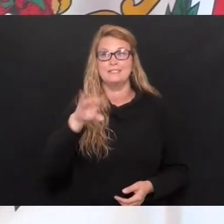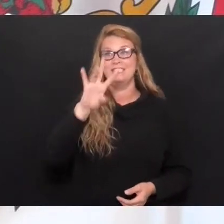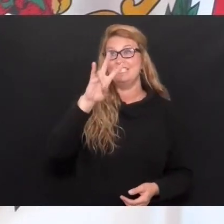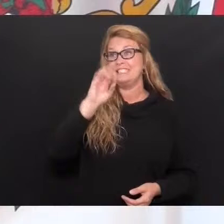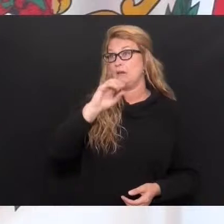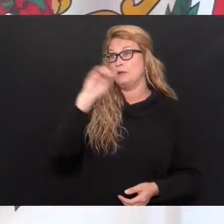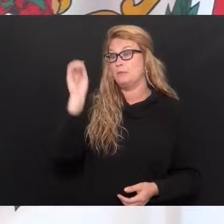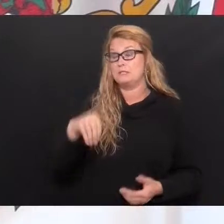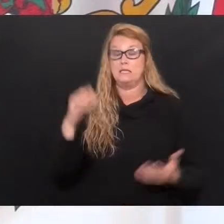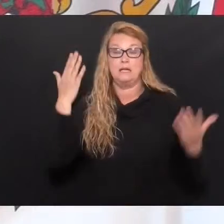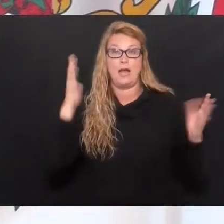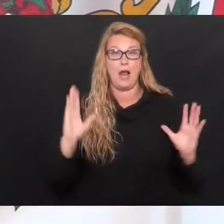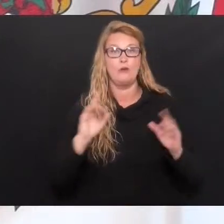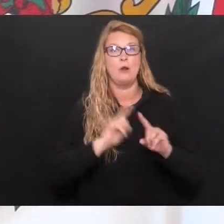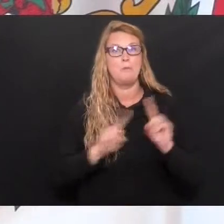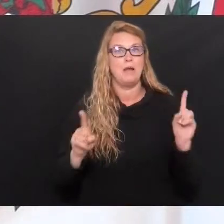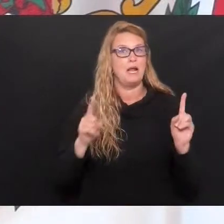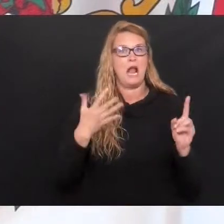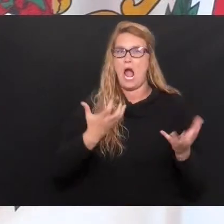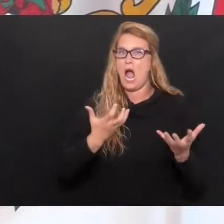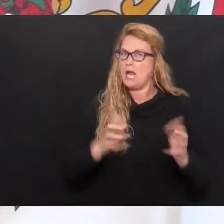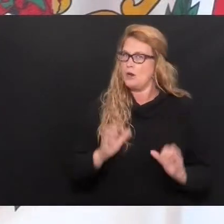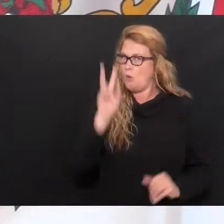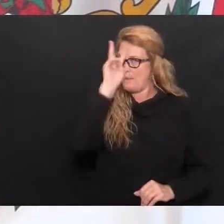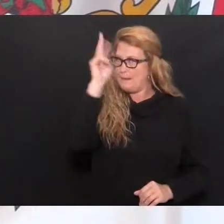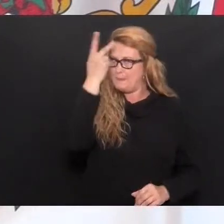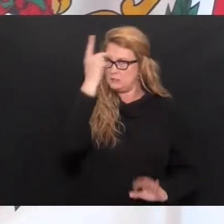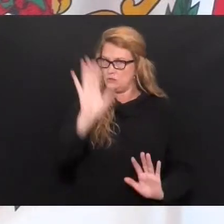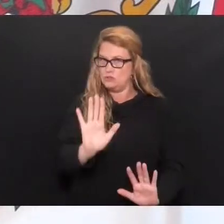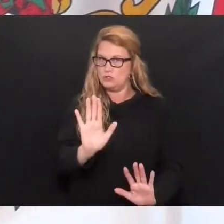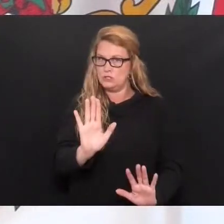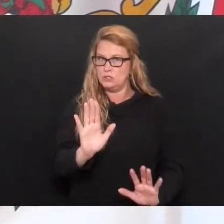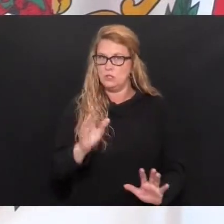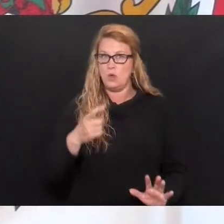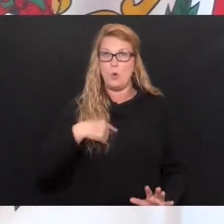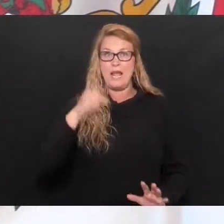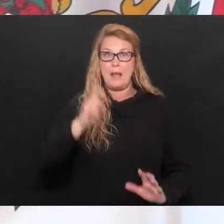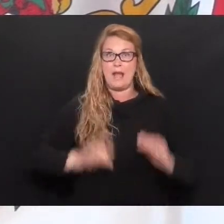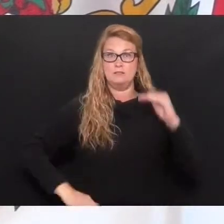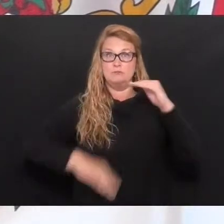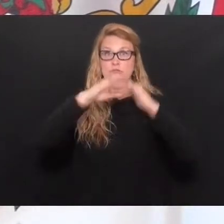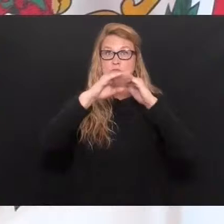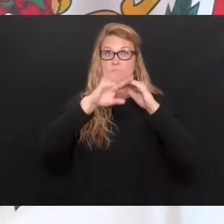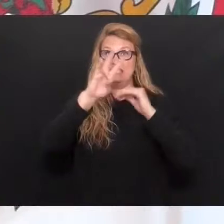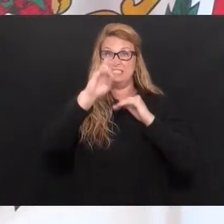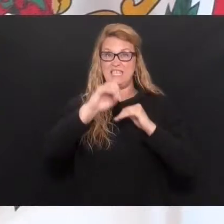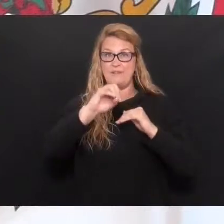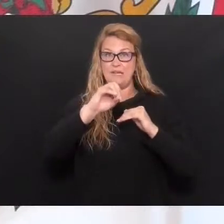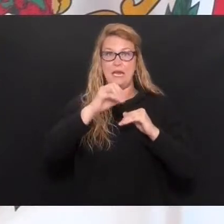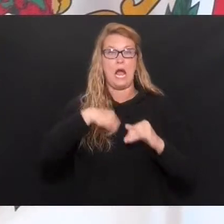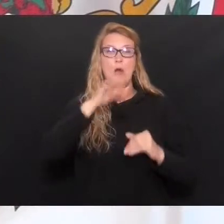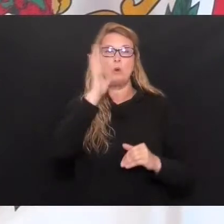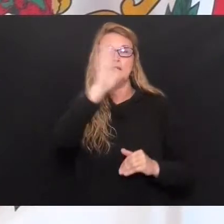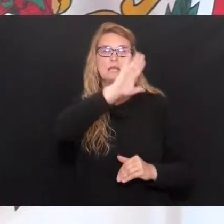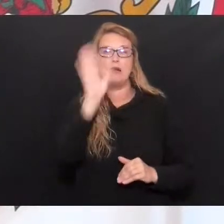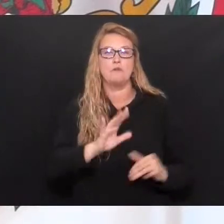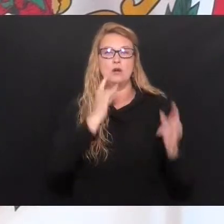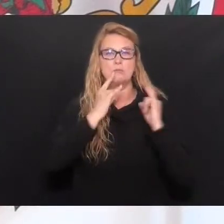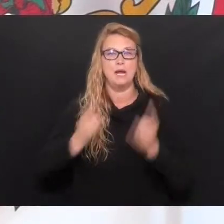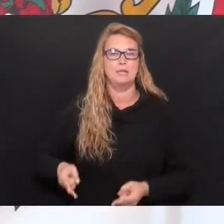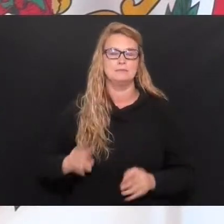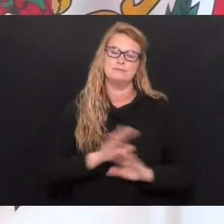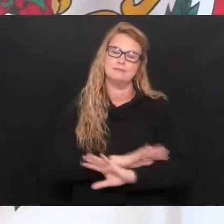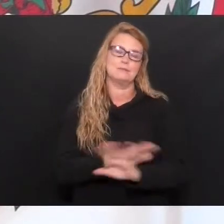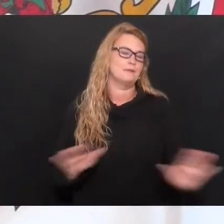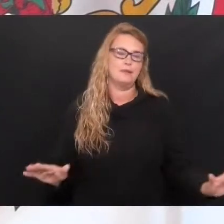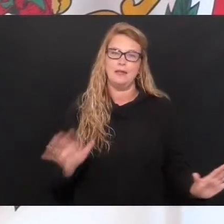70%, but I do not want to be misunderstood and say, we've got to get to 70 or I'm not ever going to release us to be able to